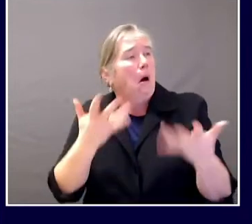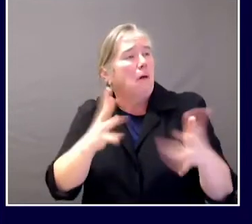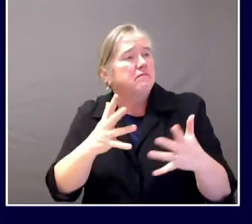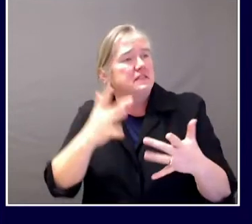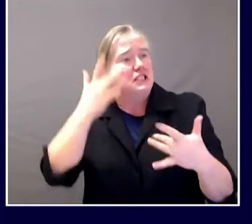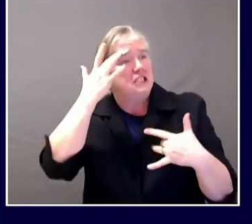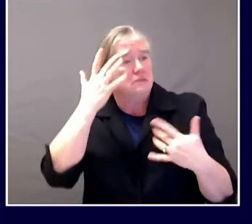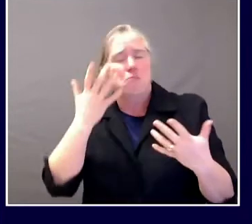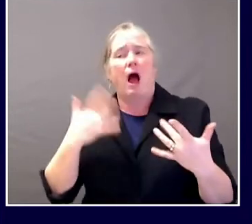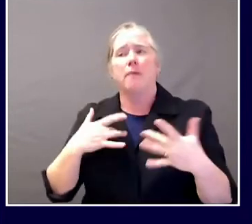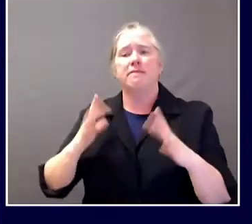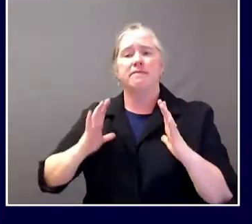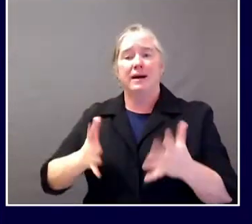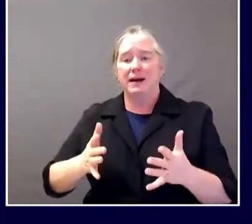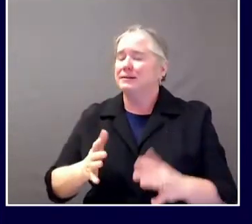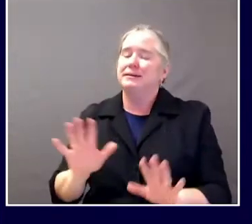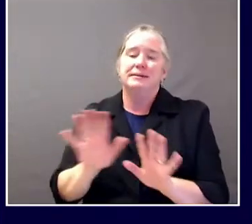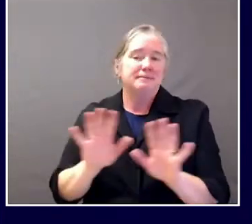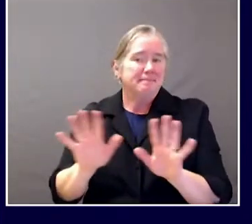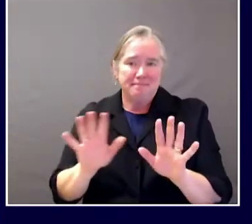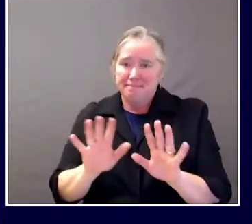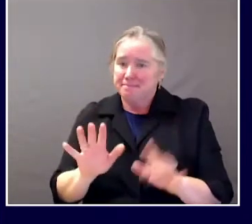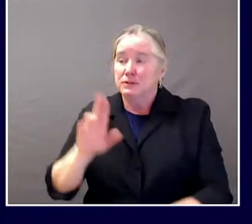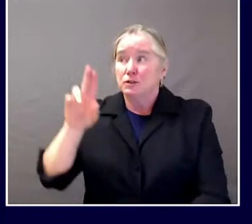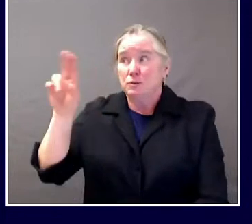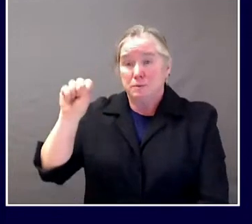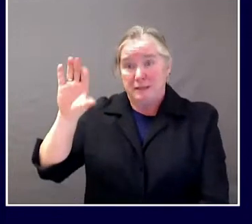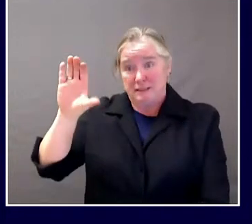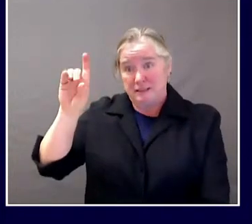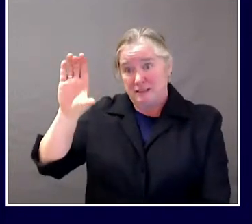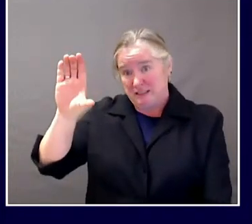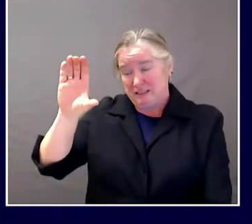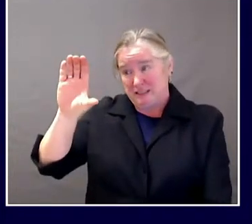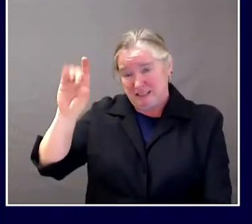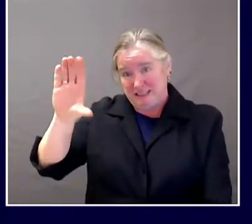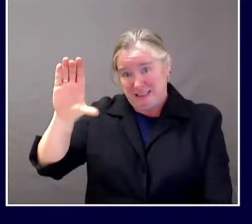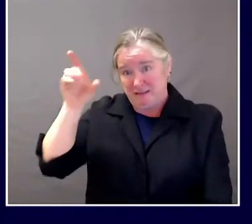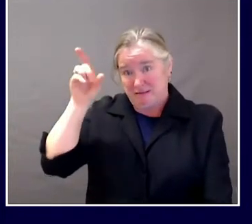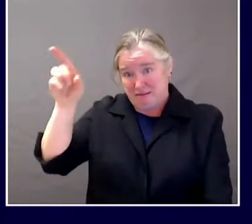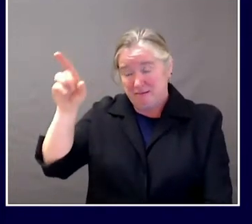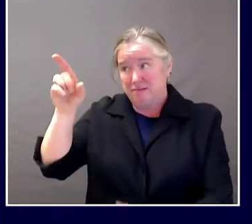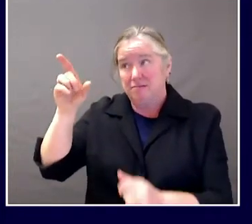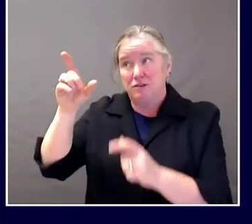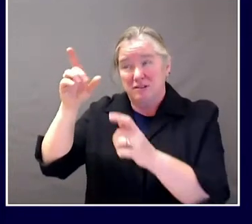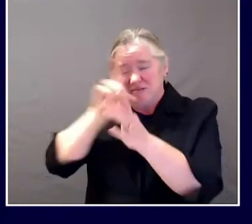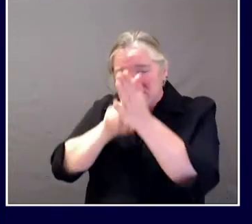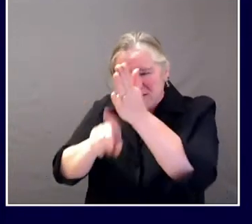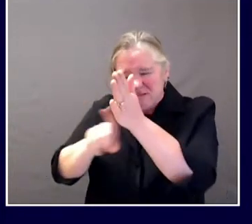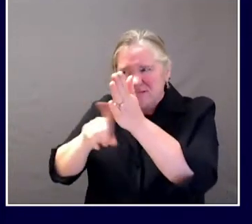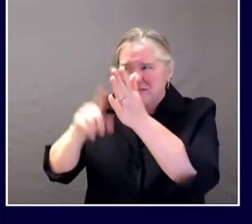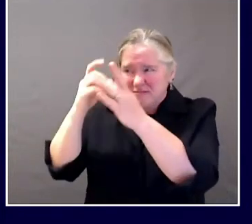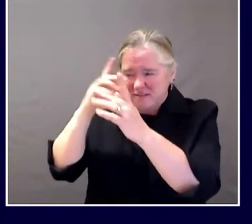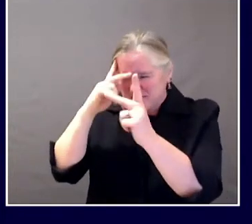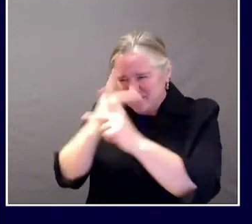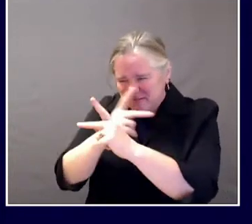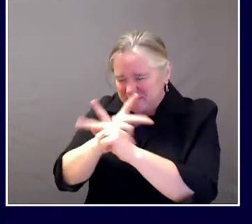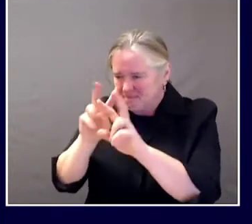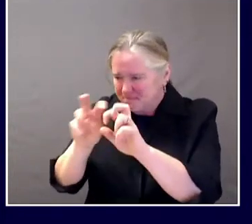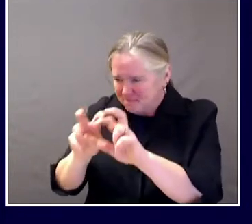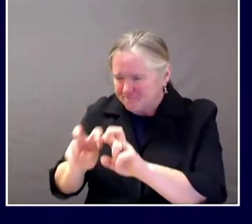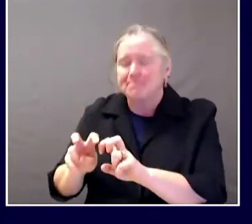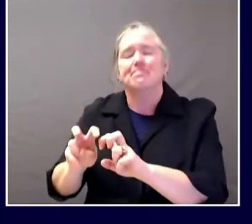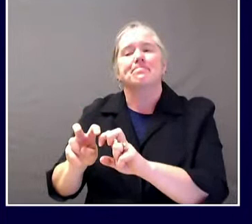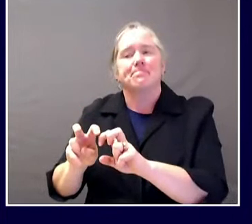But according to the latest data from the US CDC, those who have had COVID and recovered still should